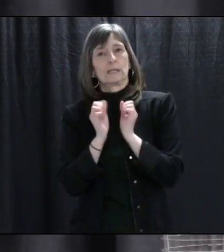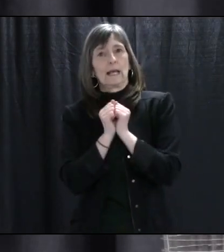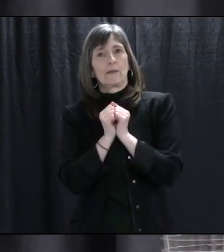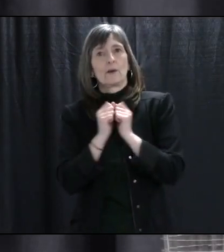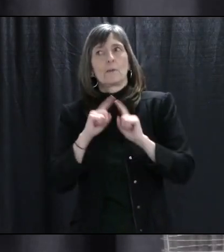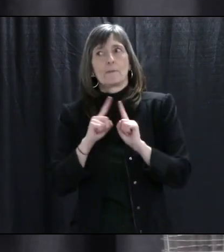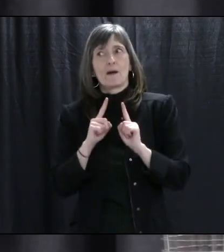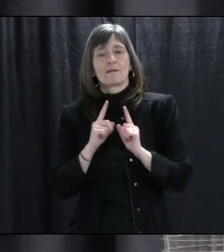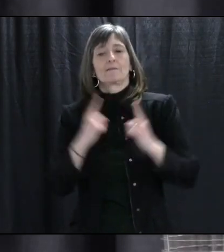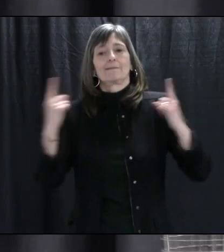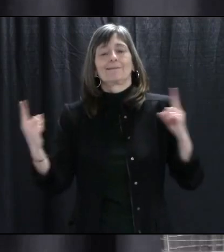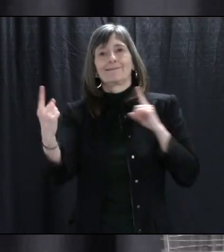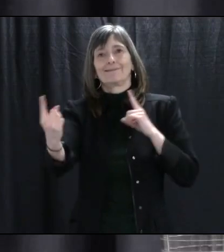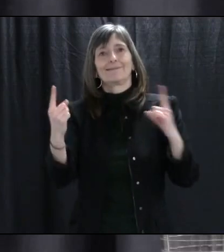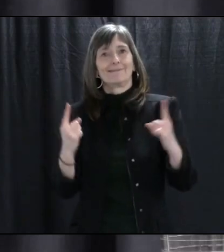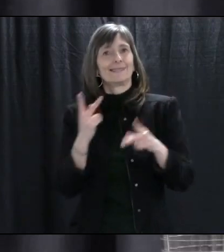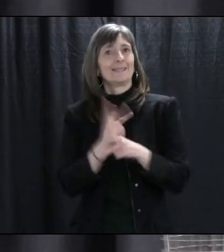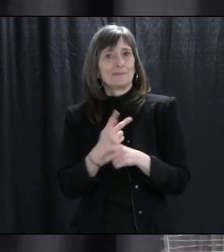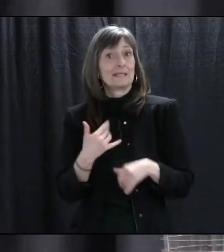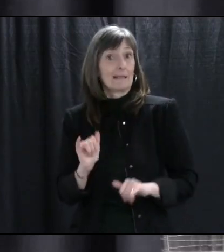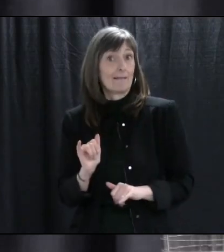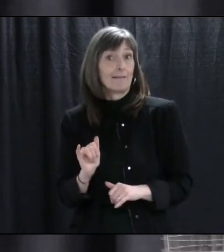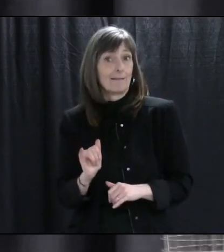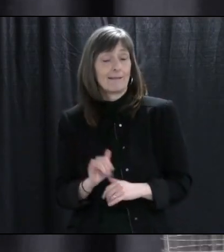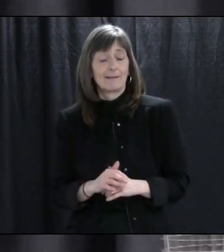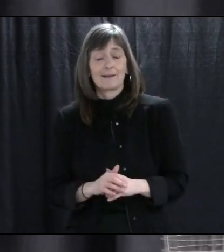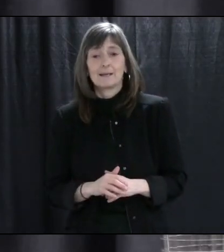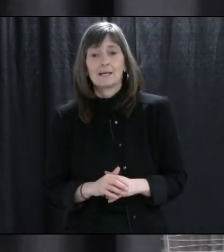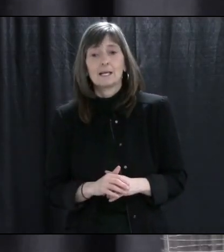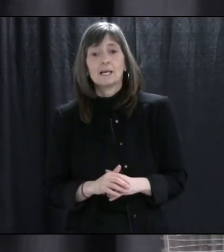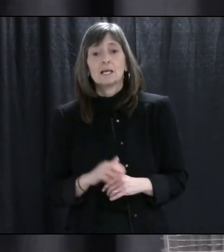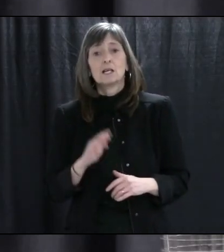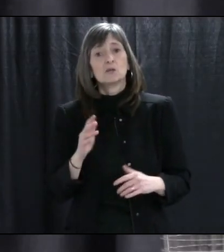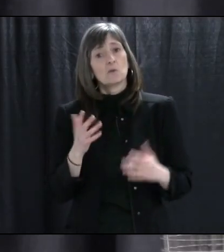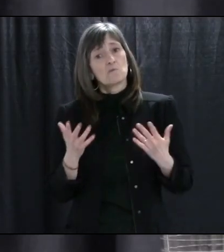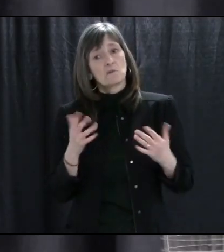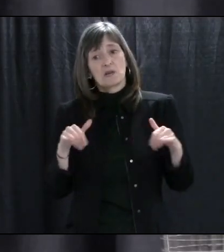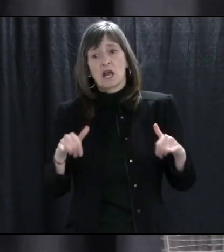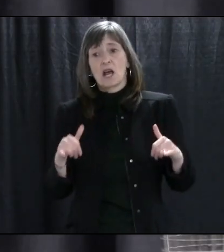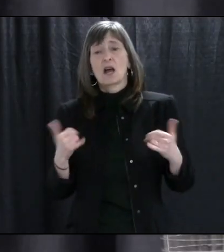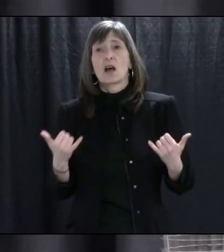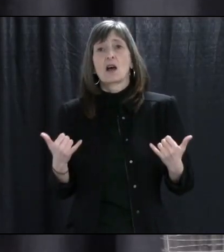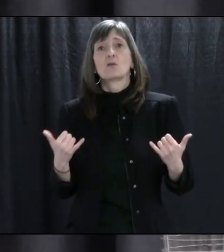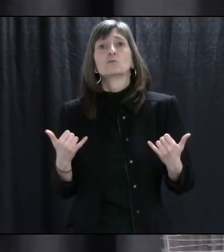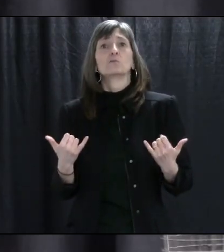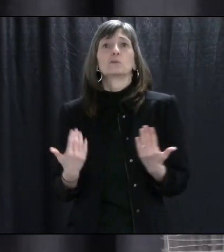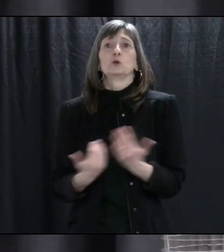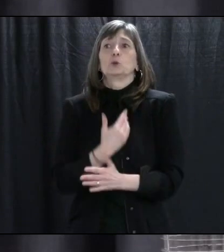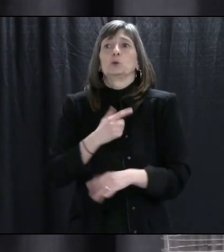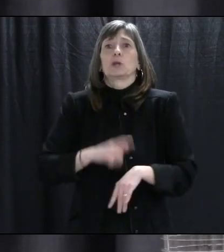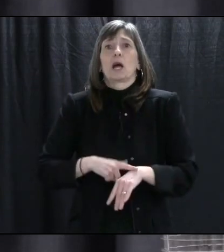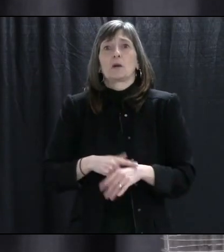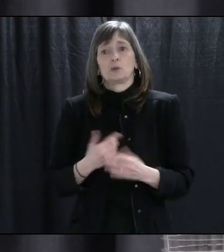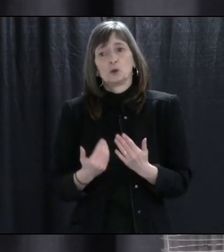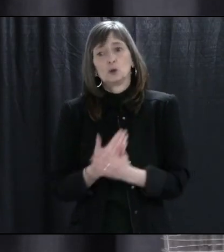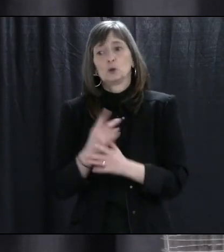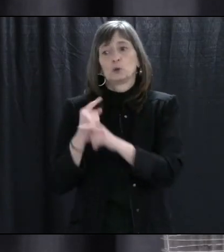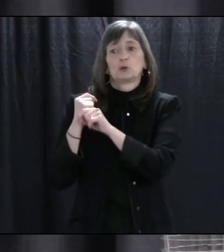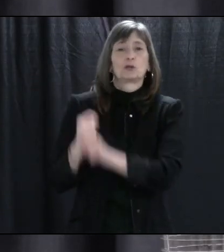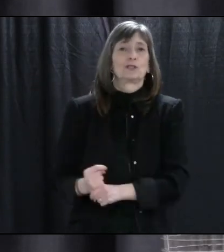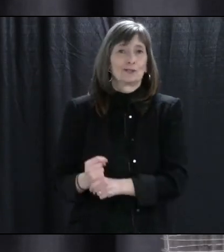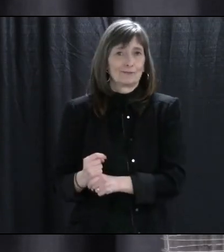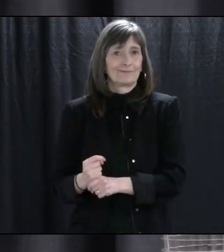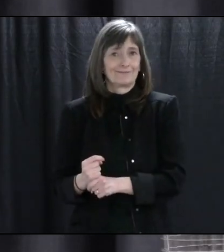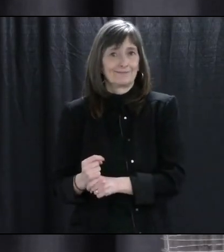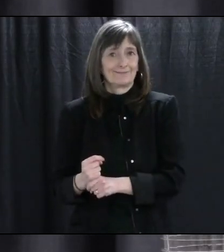so physically distant. And I would urge all of you to look at this as maybe a new tradition to mark Easter